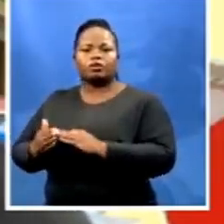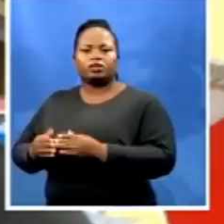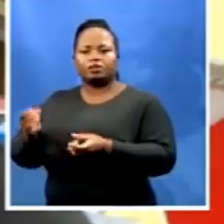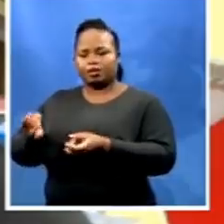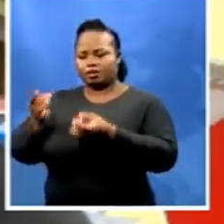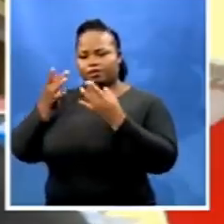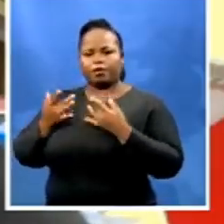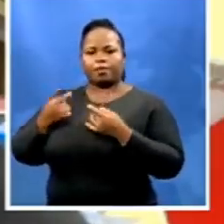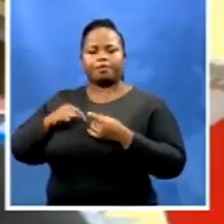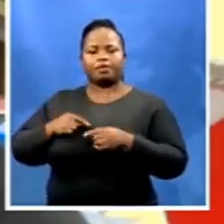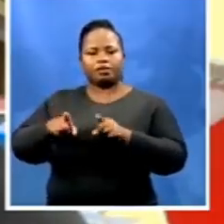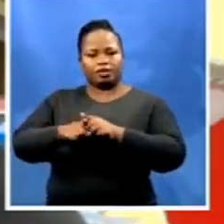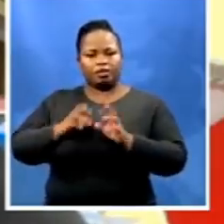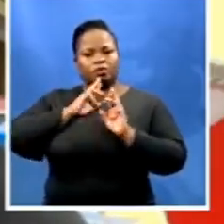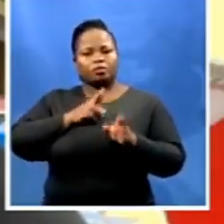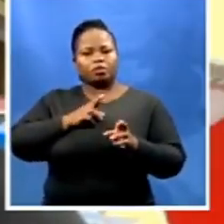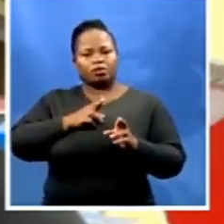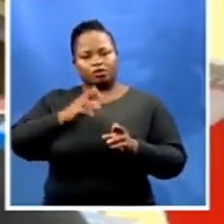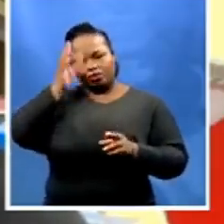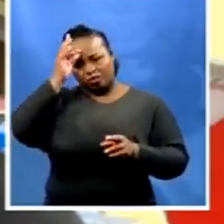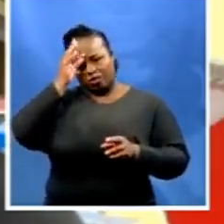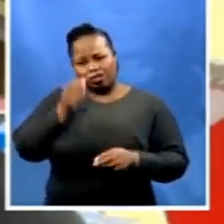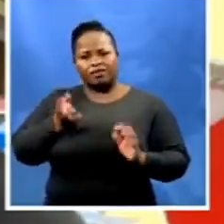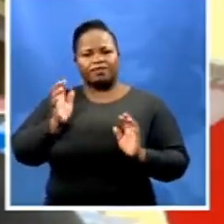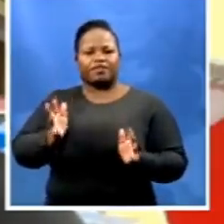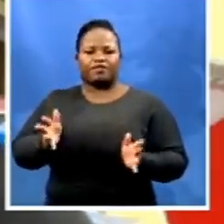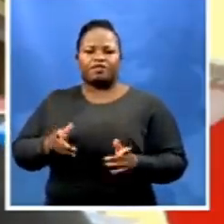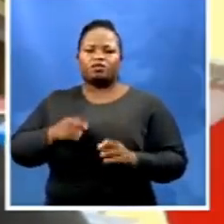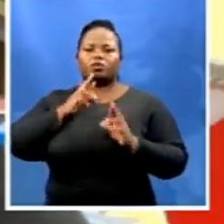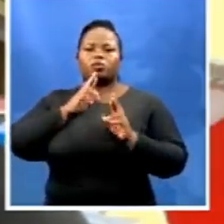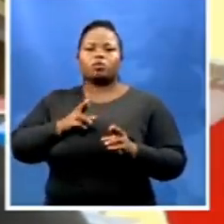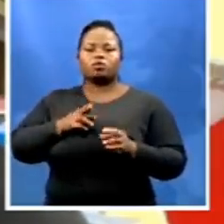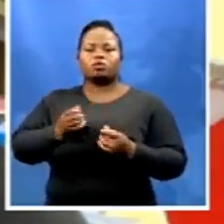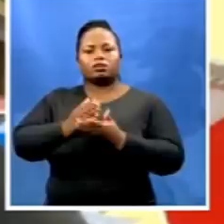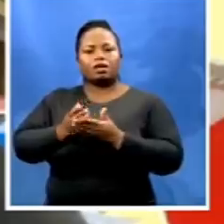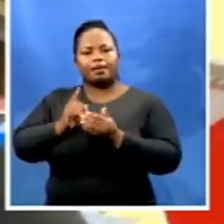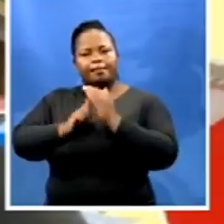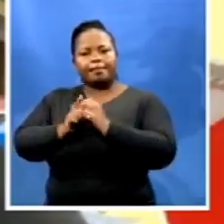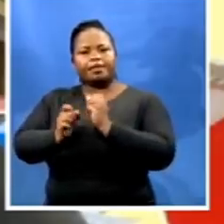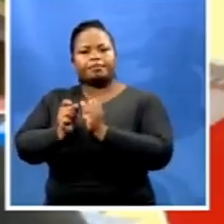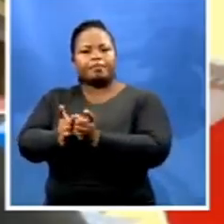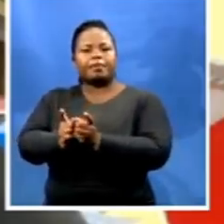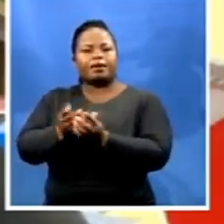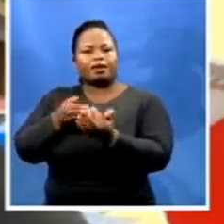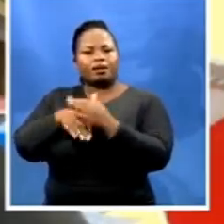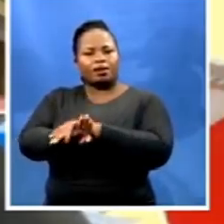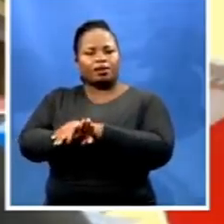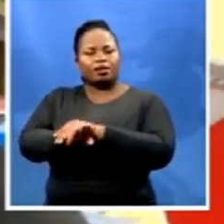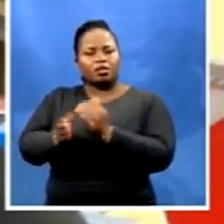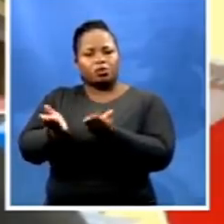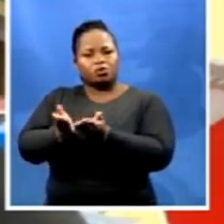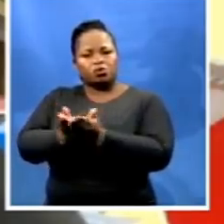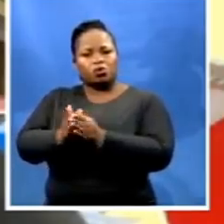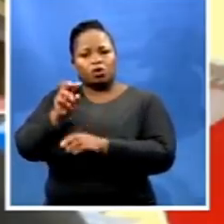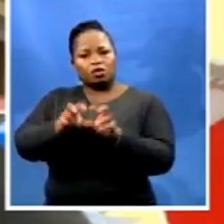number of cases of burglaries before even the lockdown, and we are concerned that we are not winning